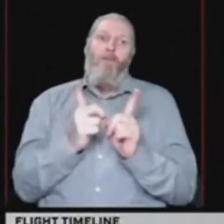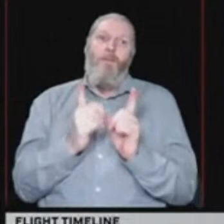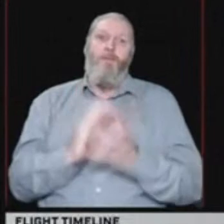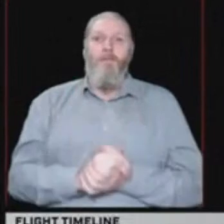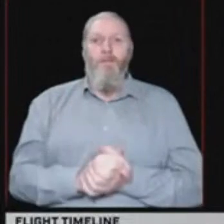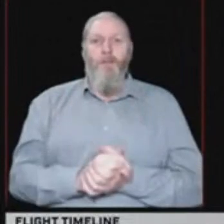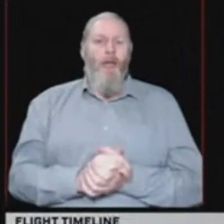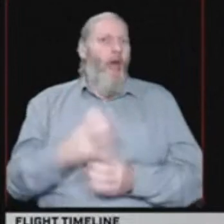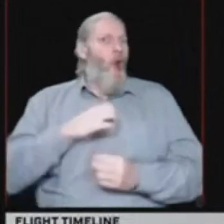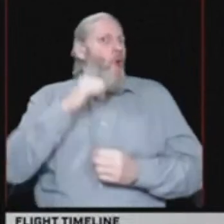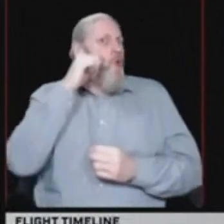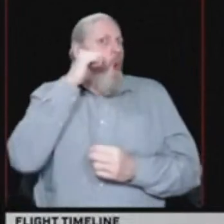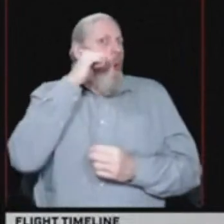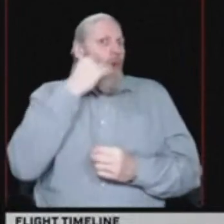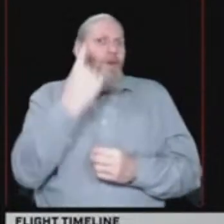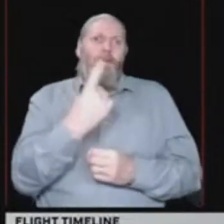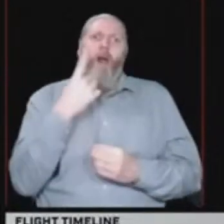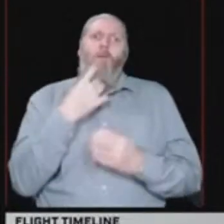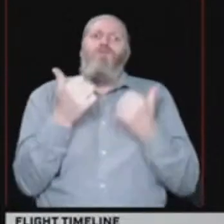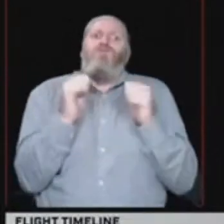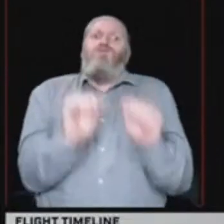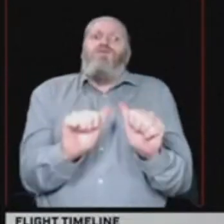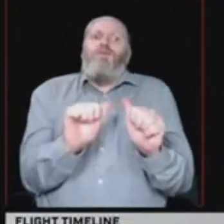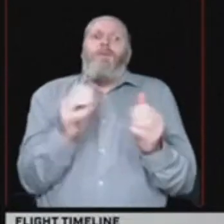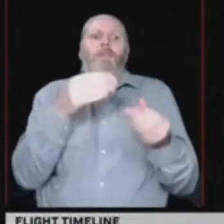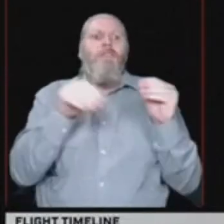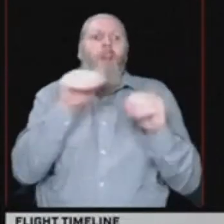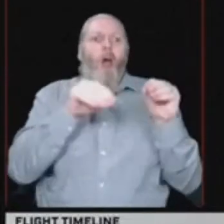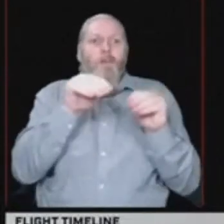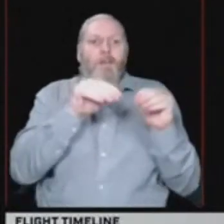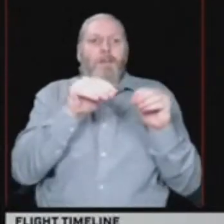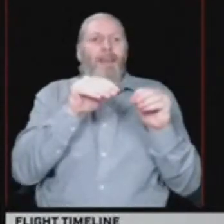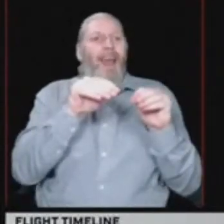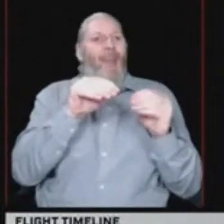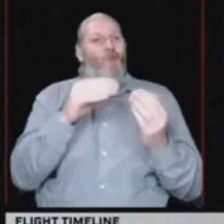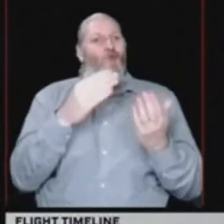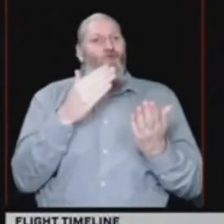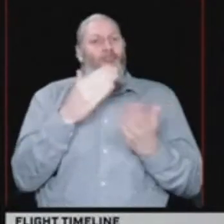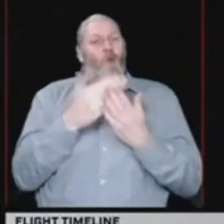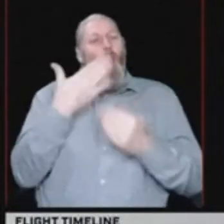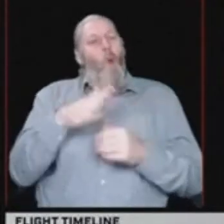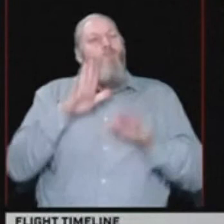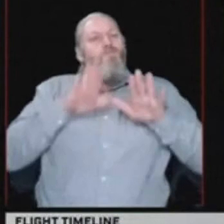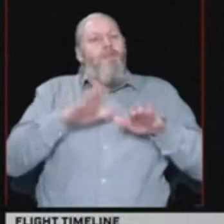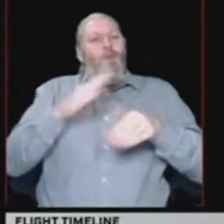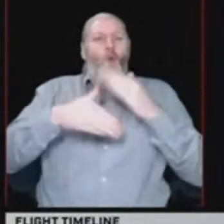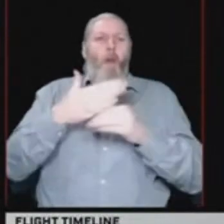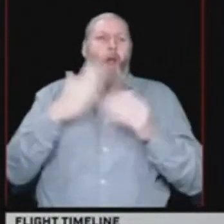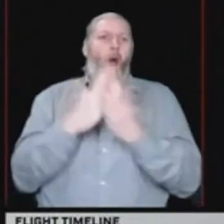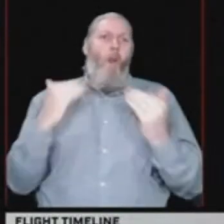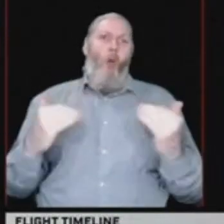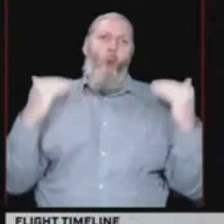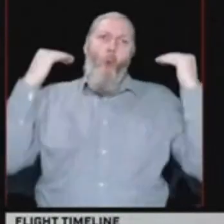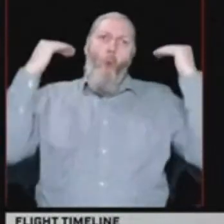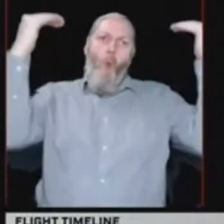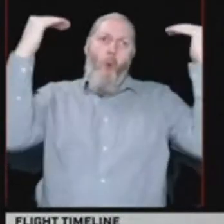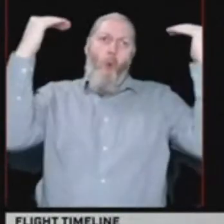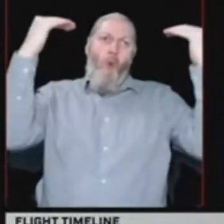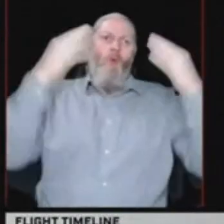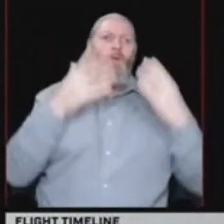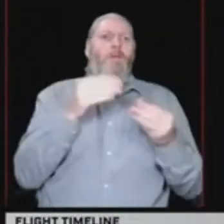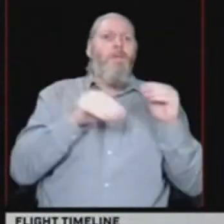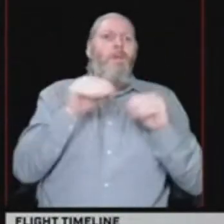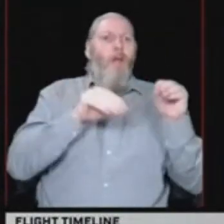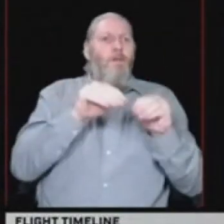and part of your platform is making Britain really a science superpower. How do you see space launch and this ecosystem developing